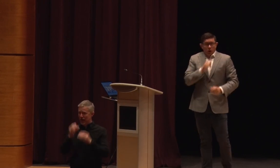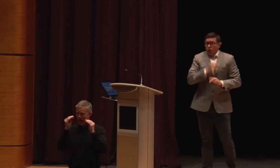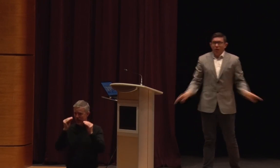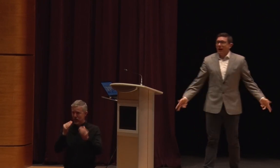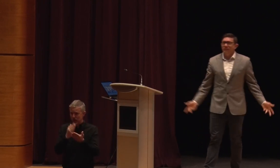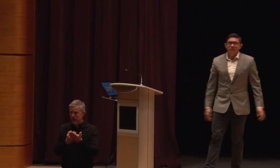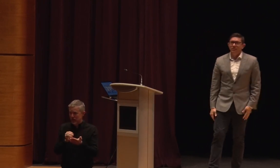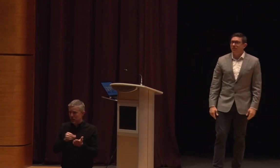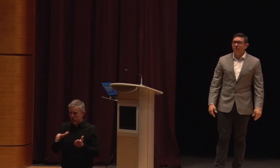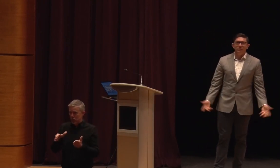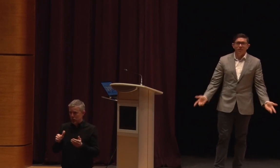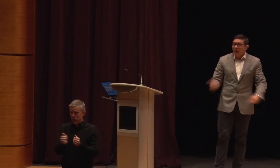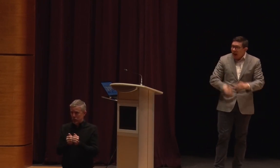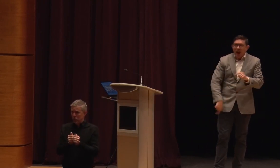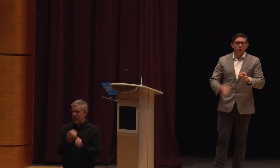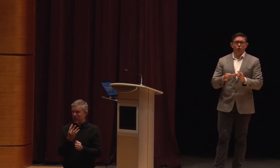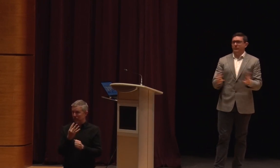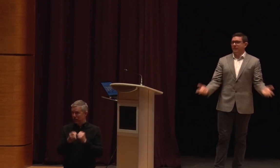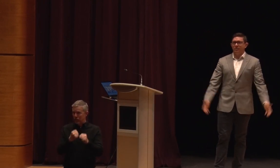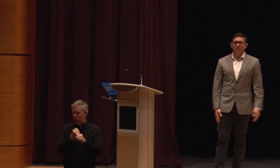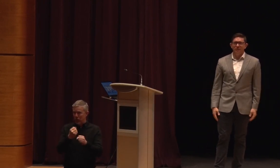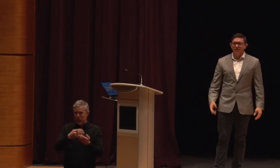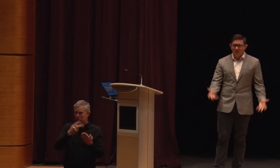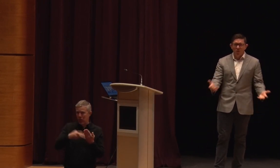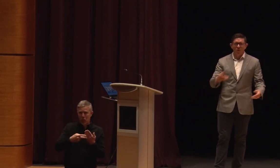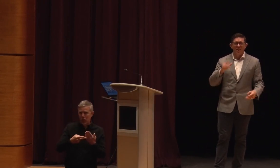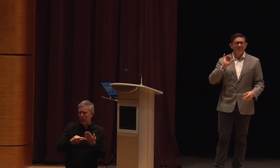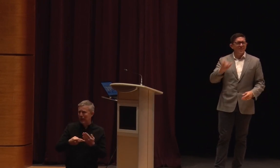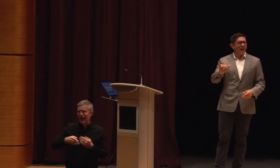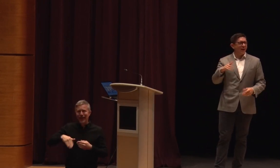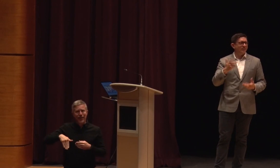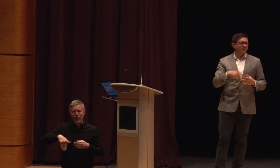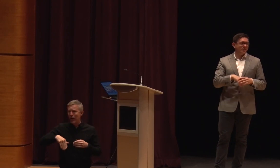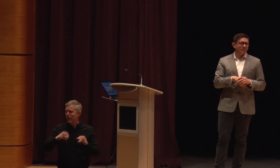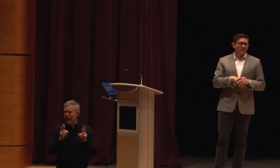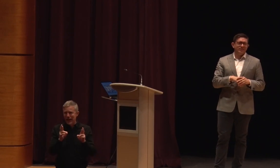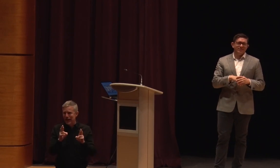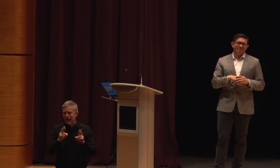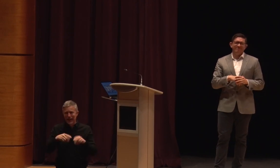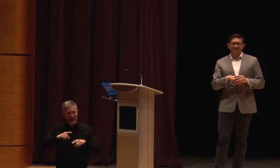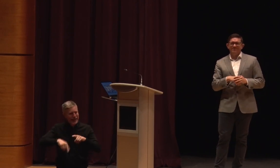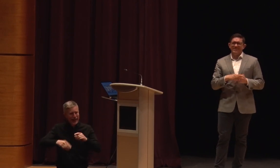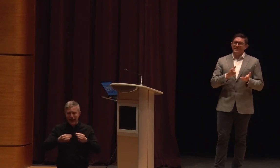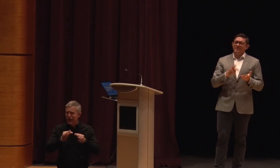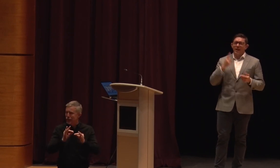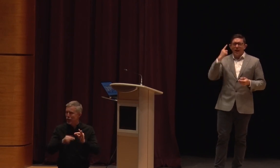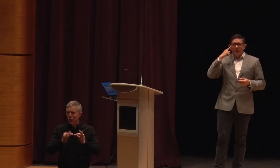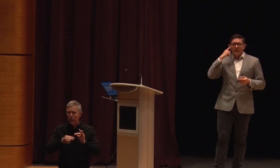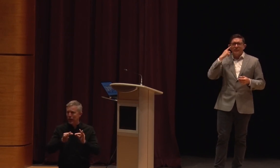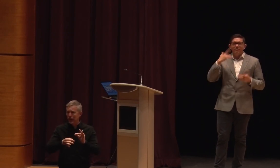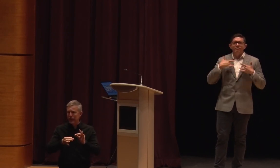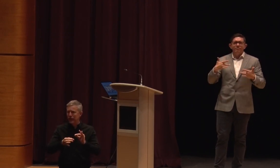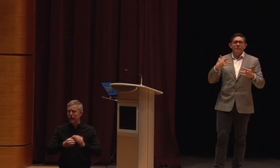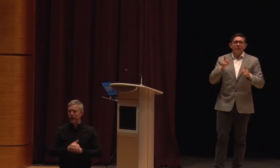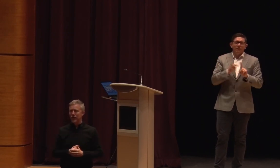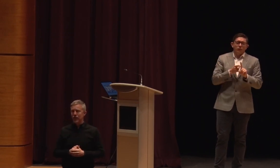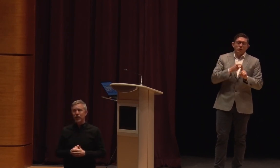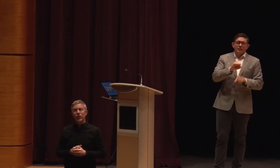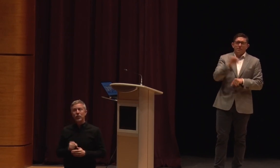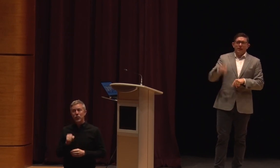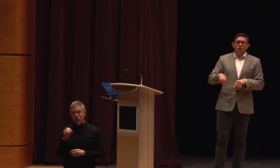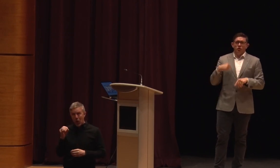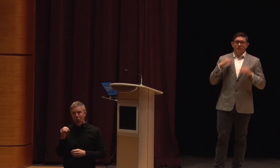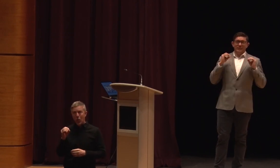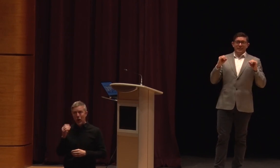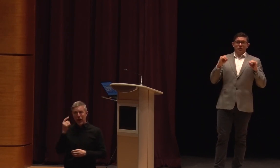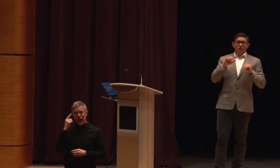program, and they're just not ready. They can't interpret. So that, I think that